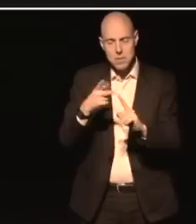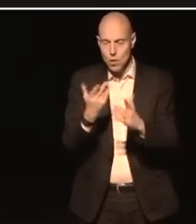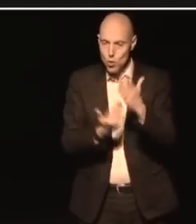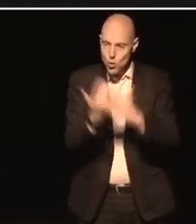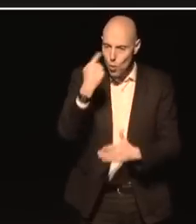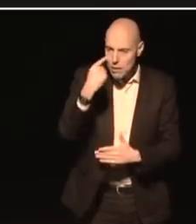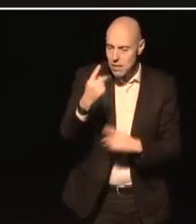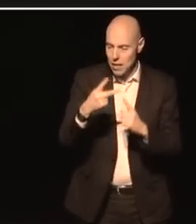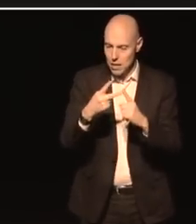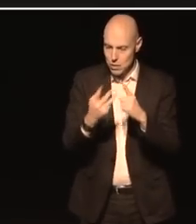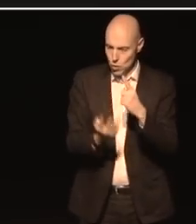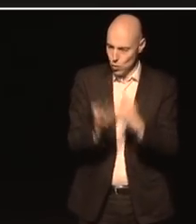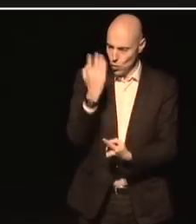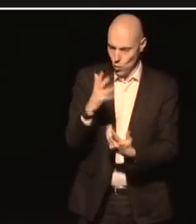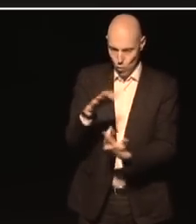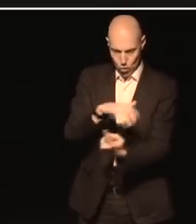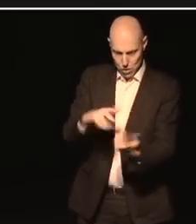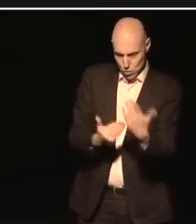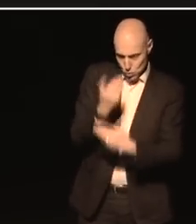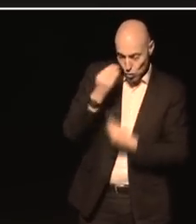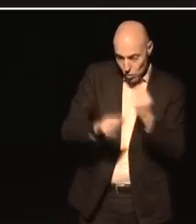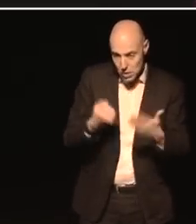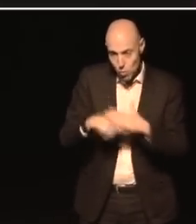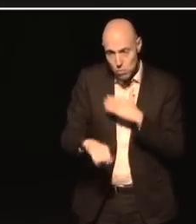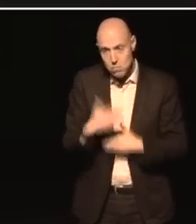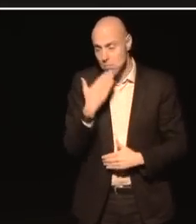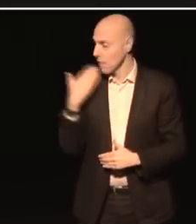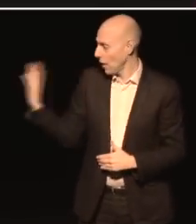and contexts are born. Skinder, thank you very much.